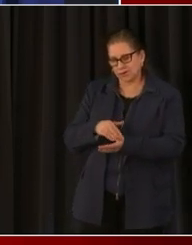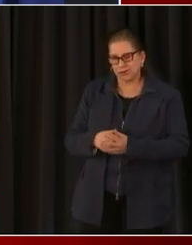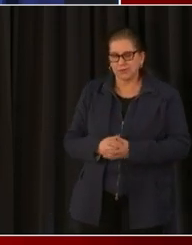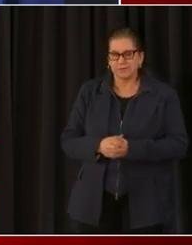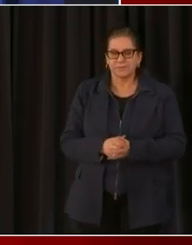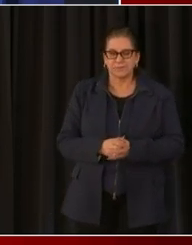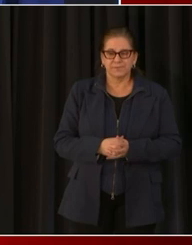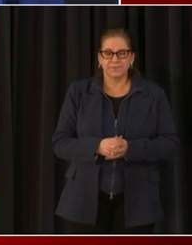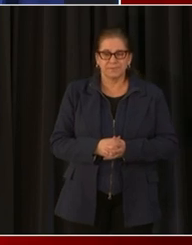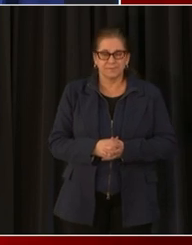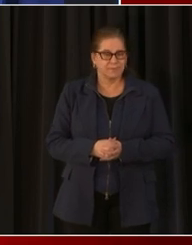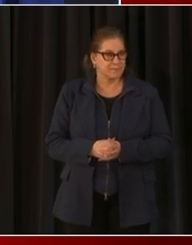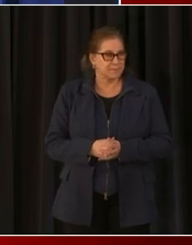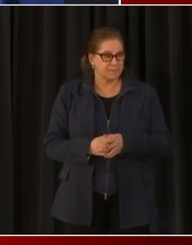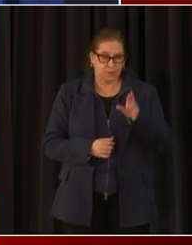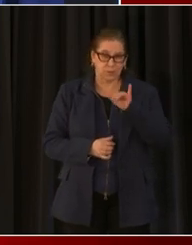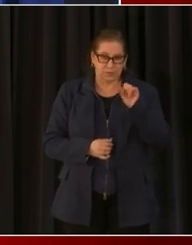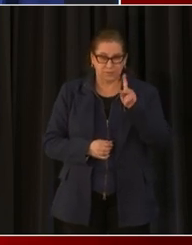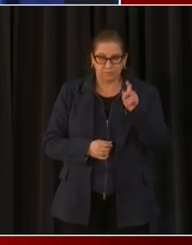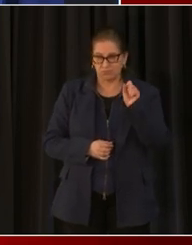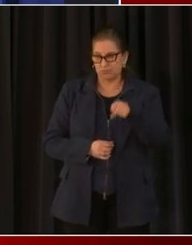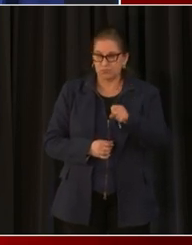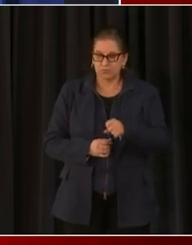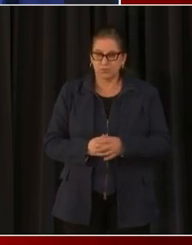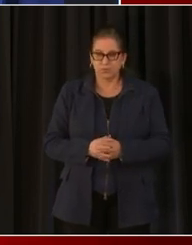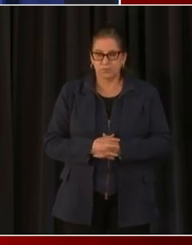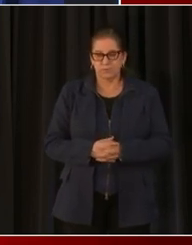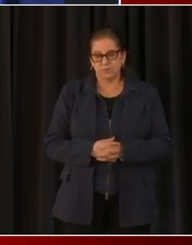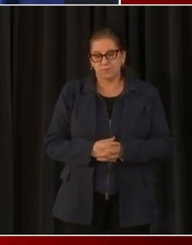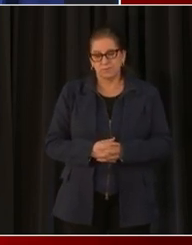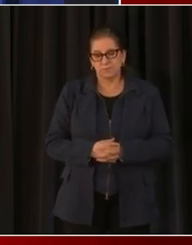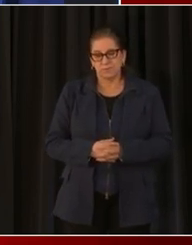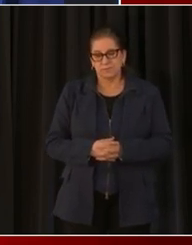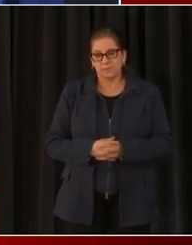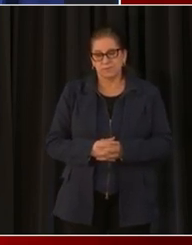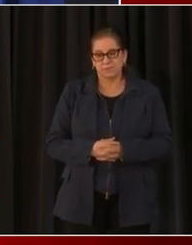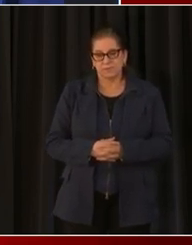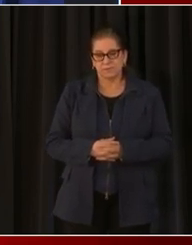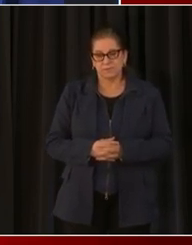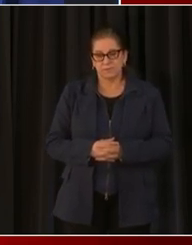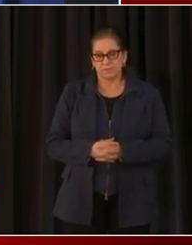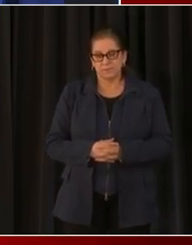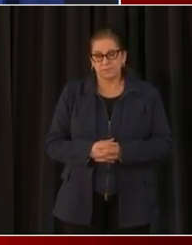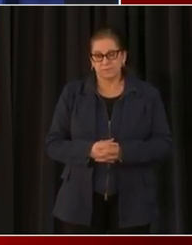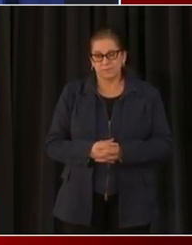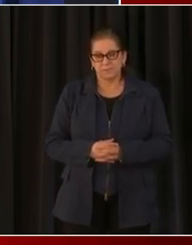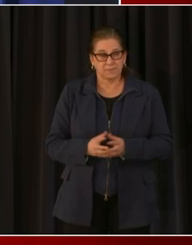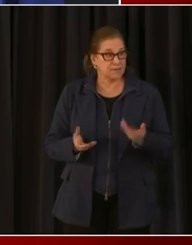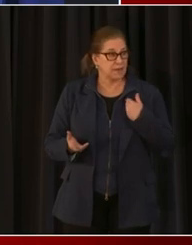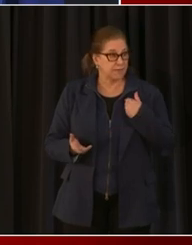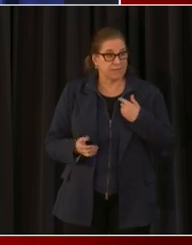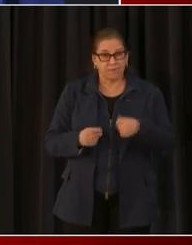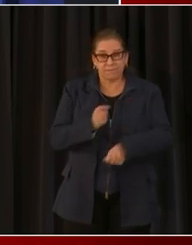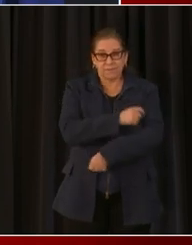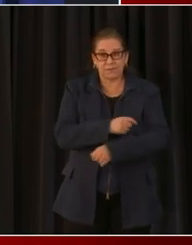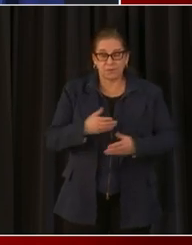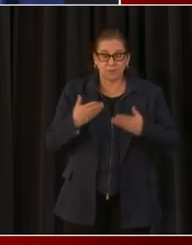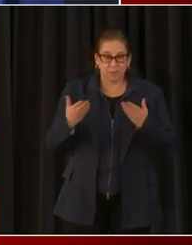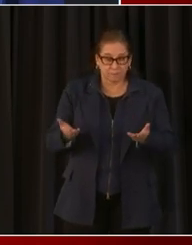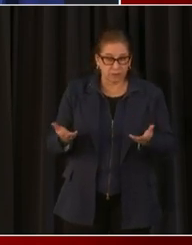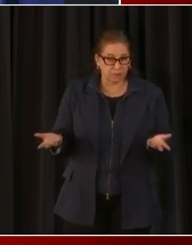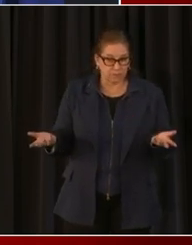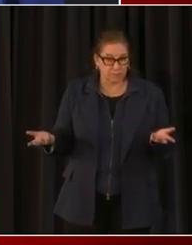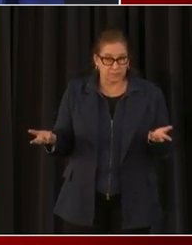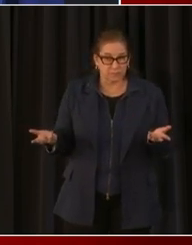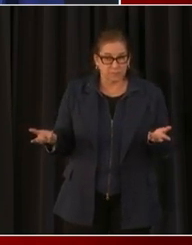for COVID-19 vaccination. If a woman would otherwise be offered vaccination because of her risk exposure